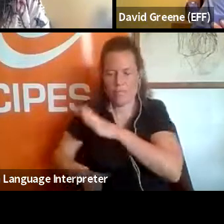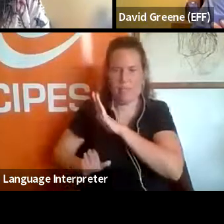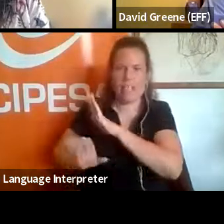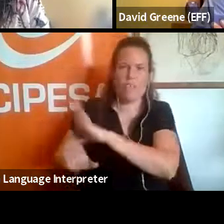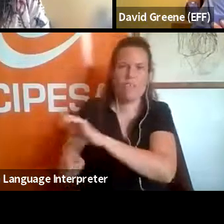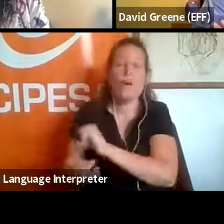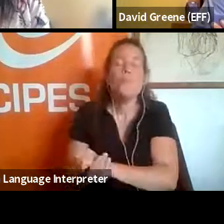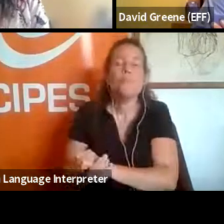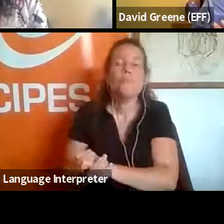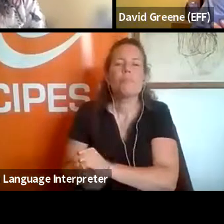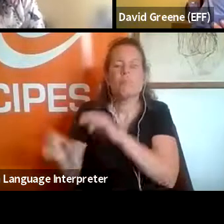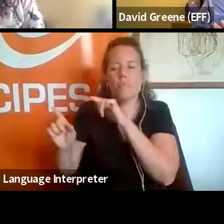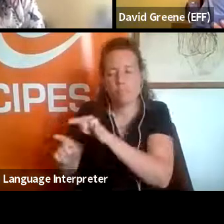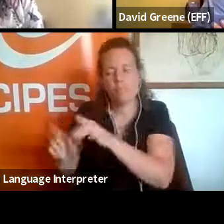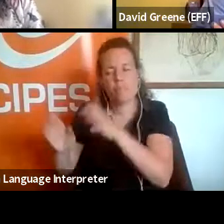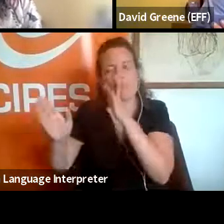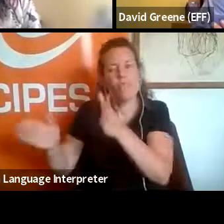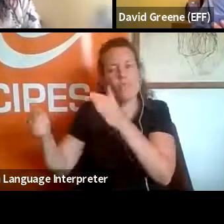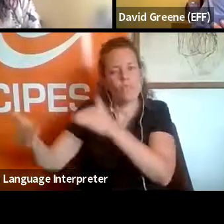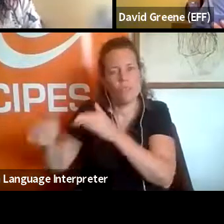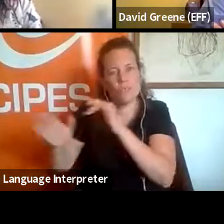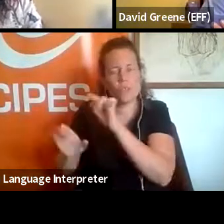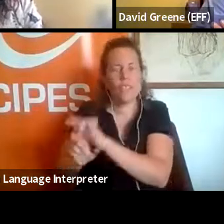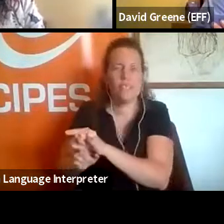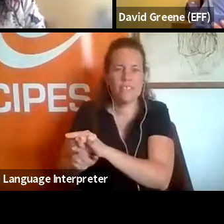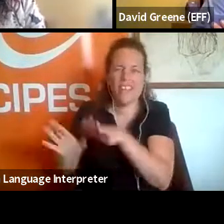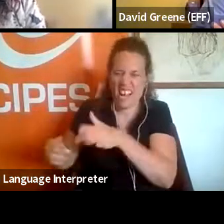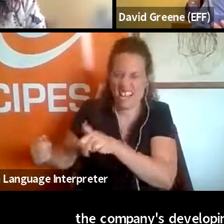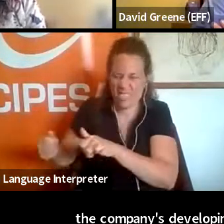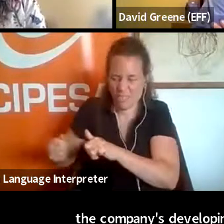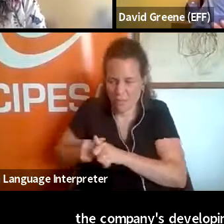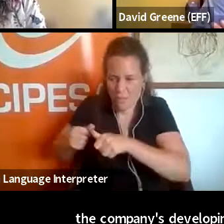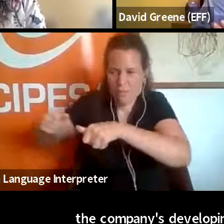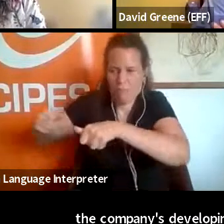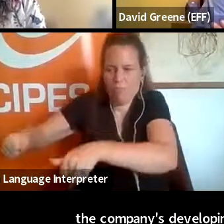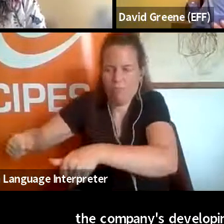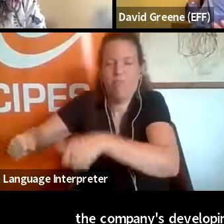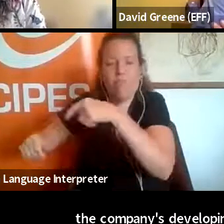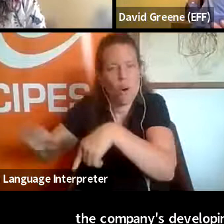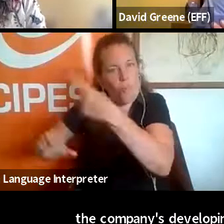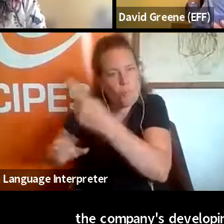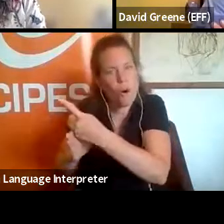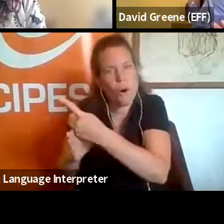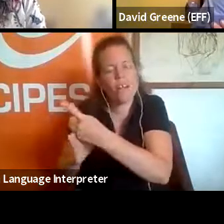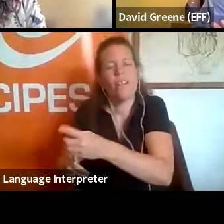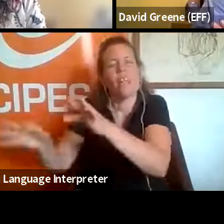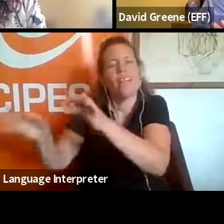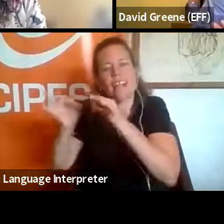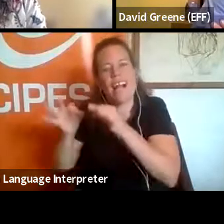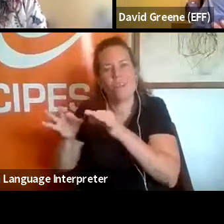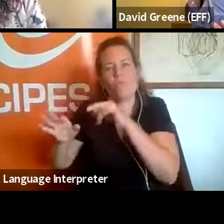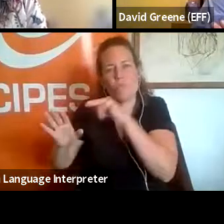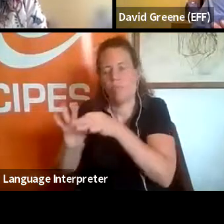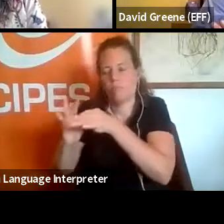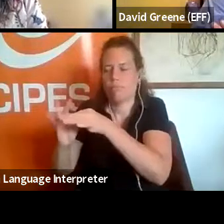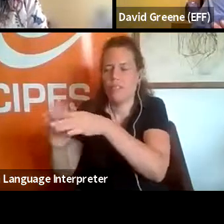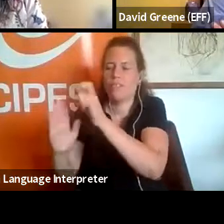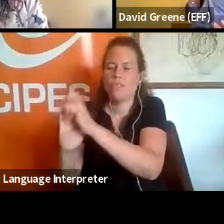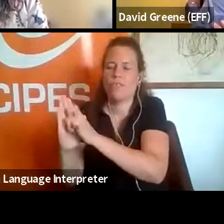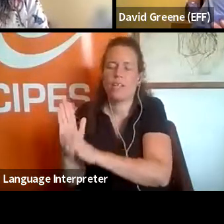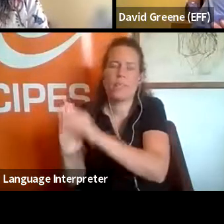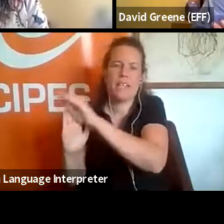developing a toolkit about how we can put pressure on companies to make them more accountable to the recommendations. So in terms